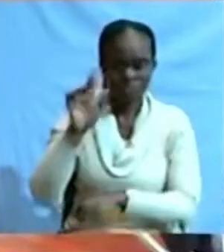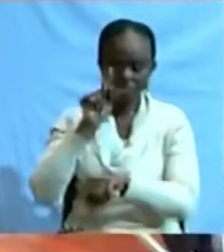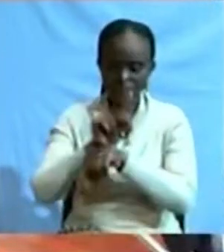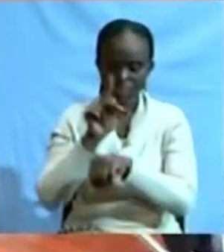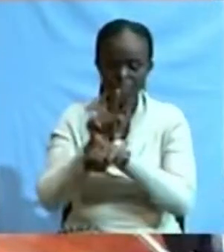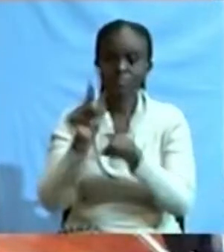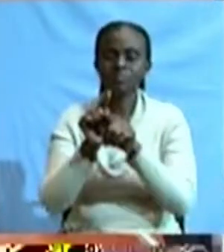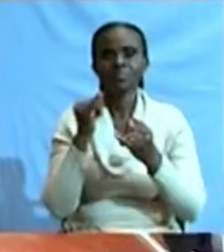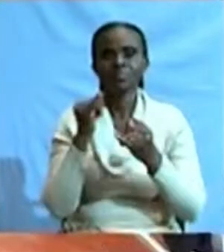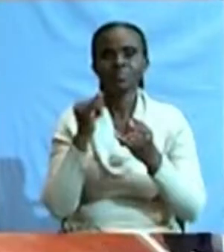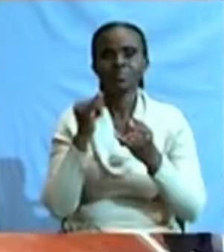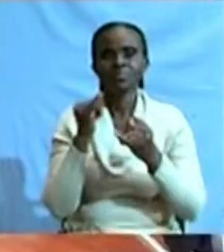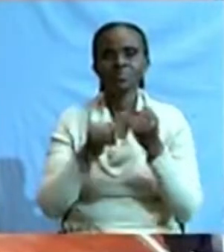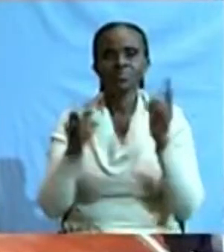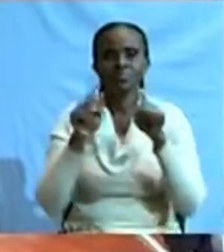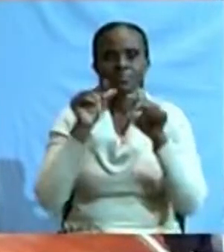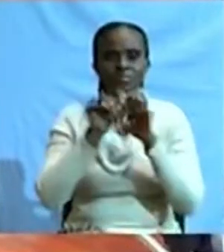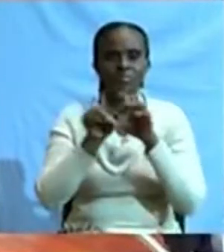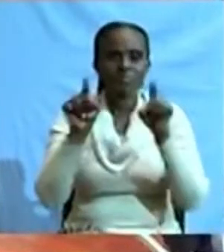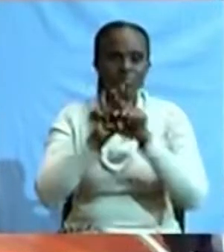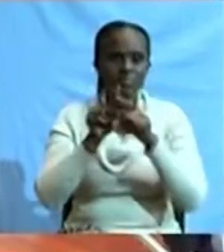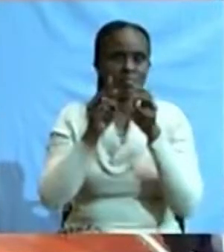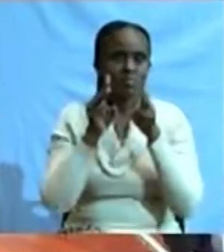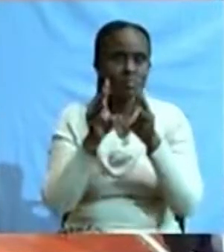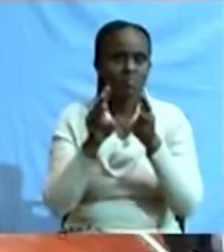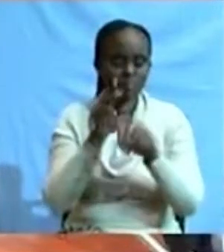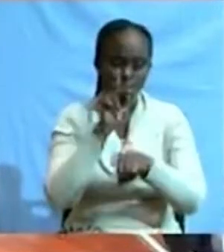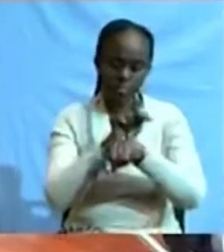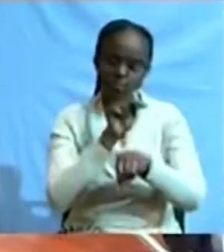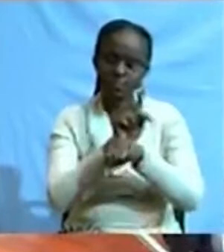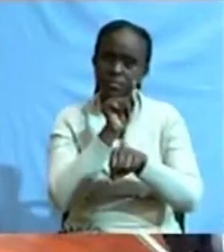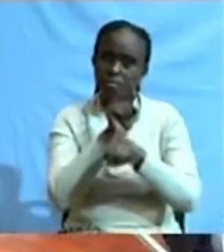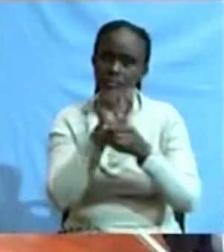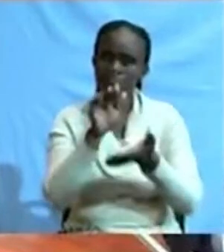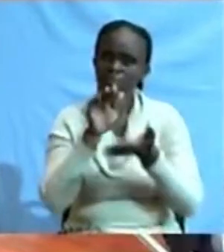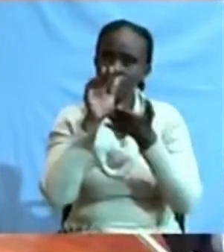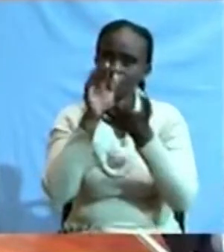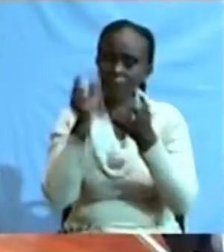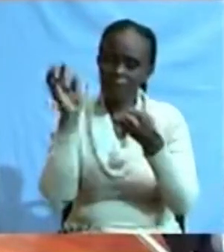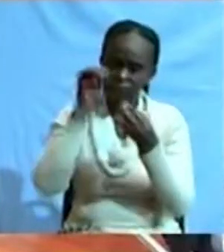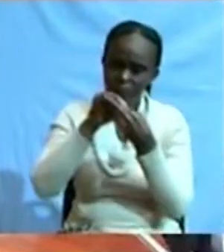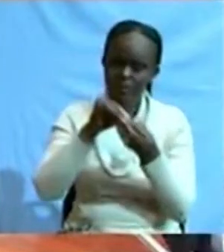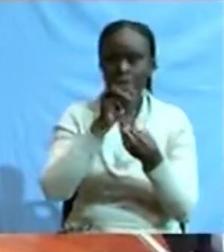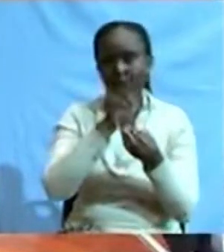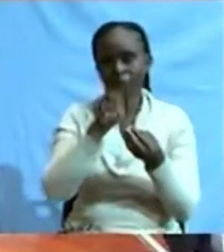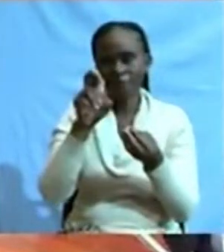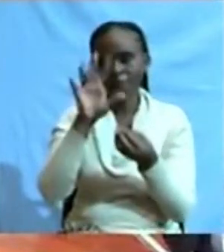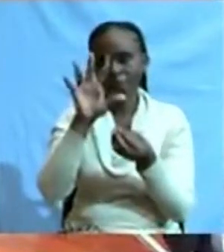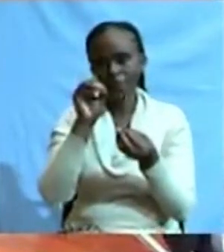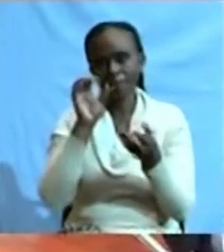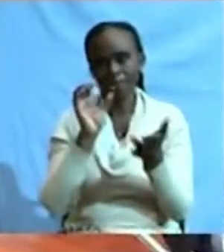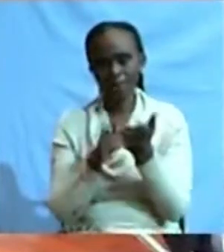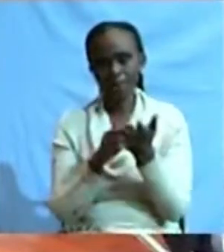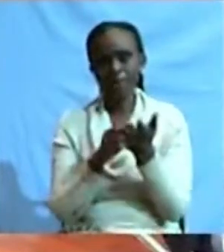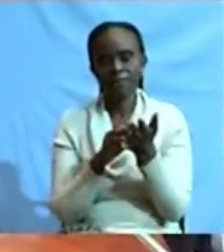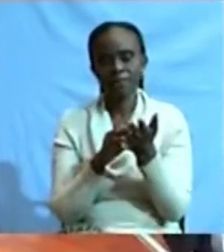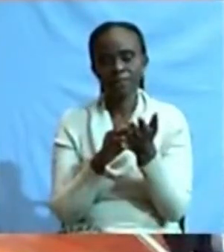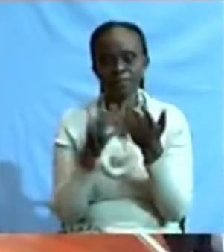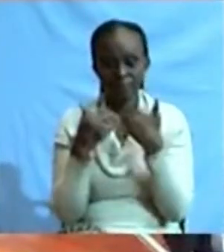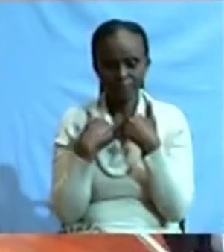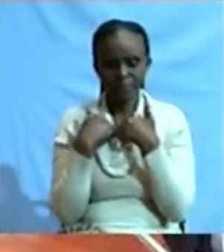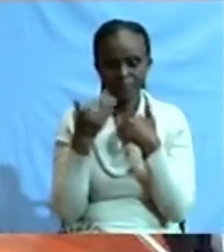be completed. In this regard, the project was awarded additional 350,000 to have